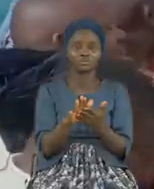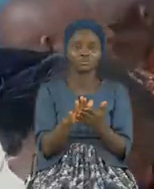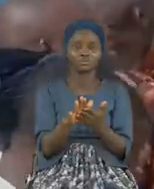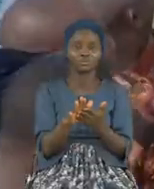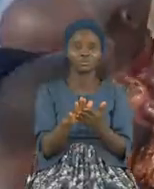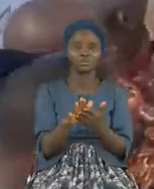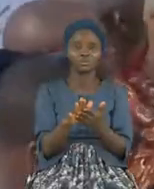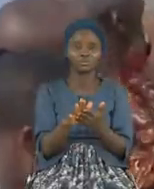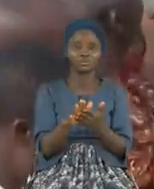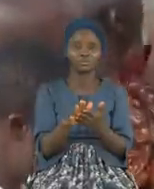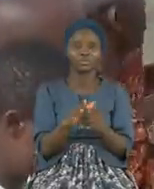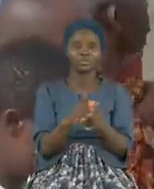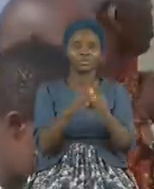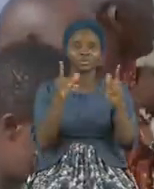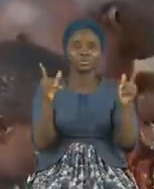supernatural strength,